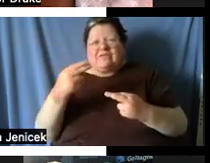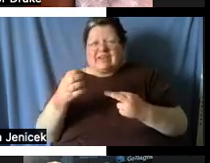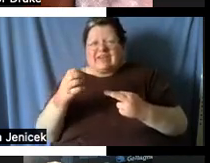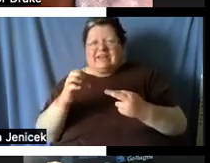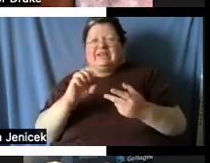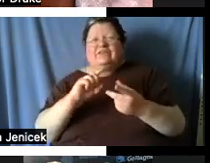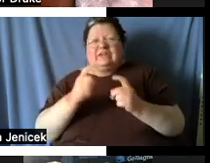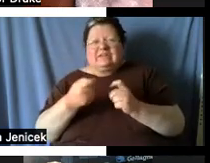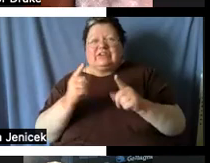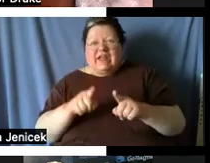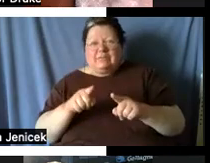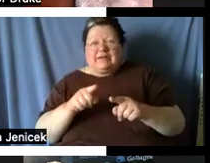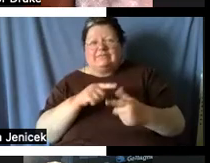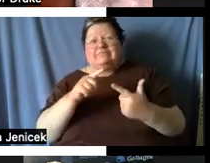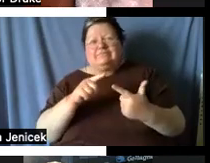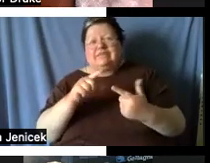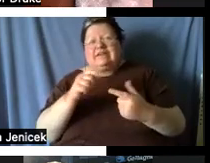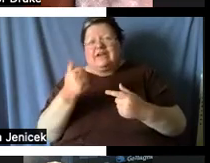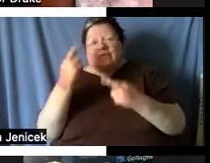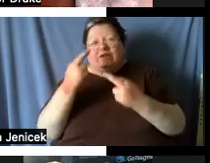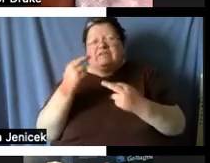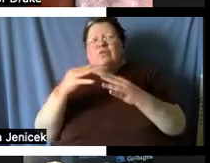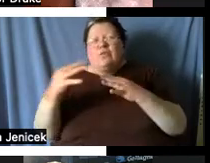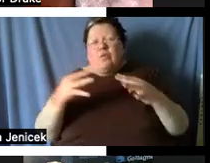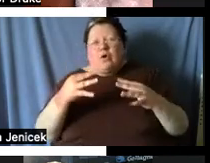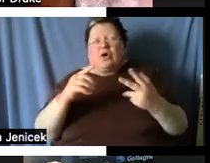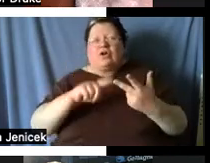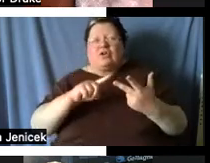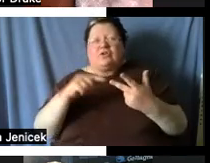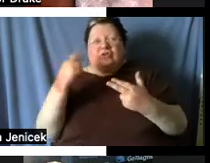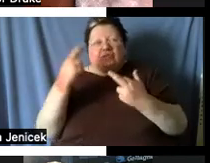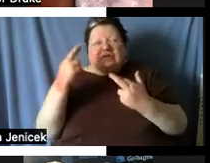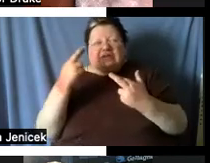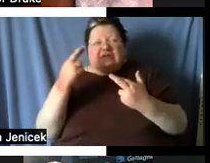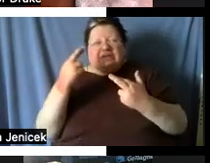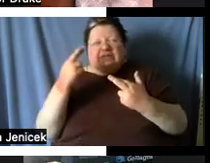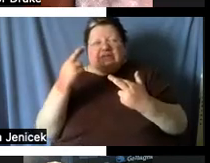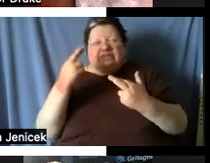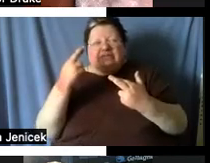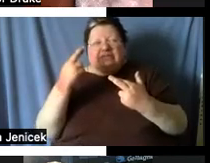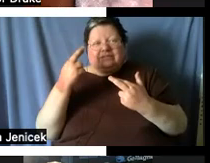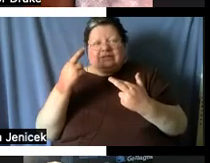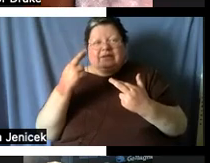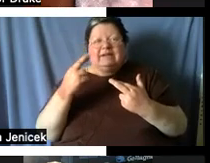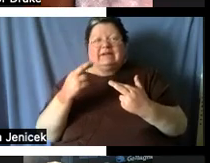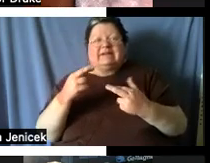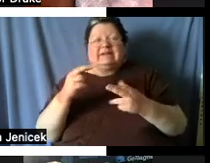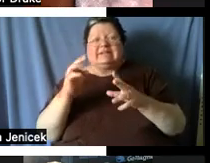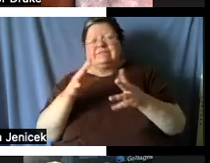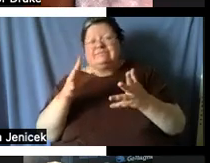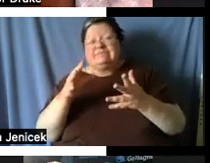was wars. A third reason, Soviet atrocities.